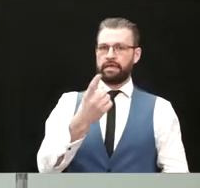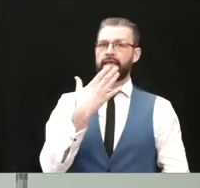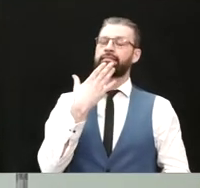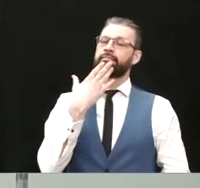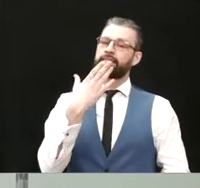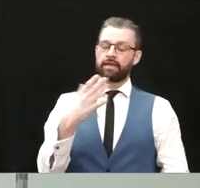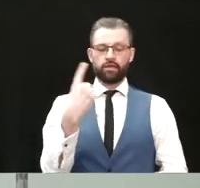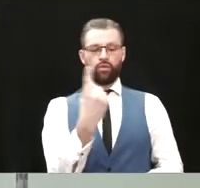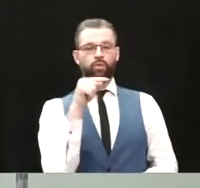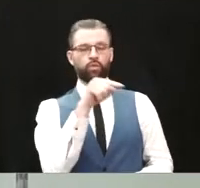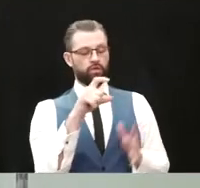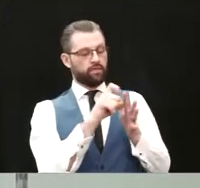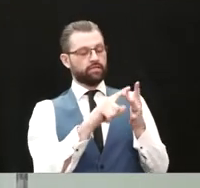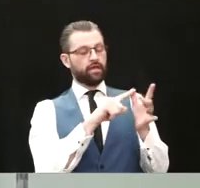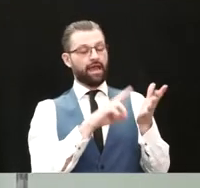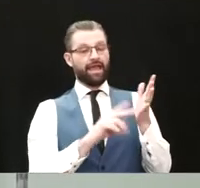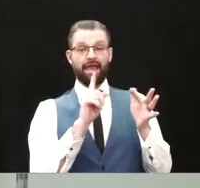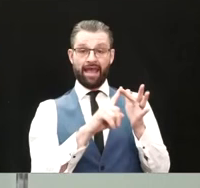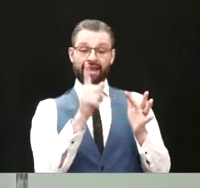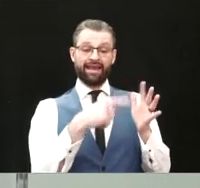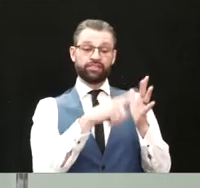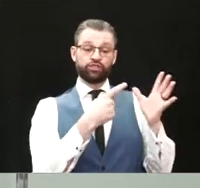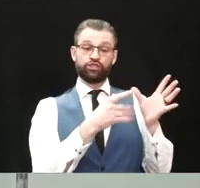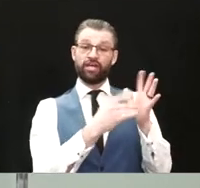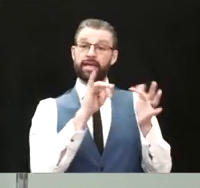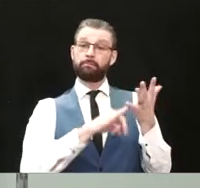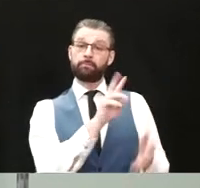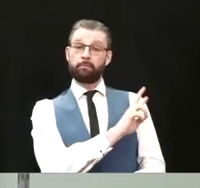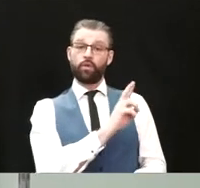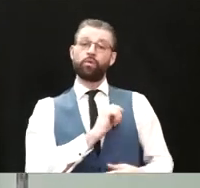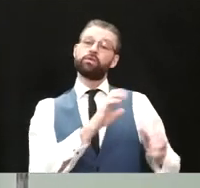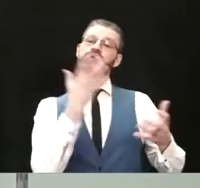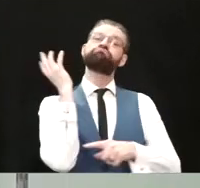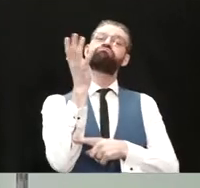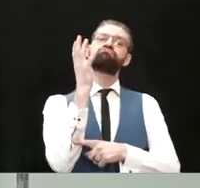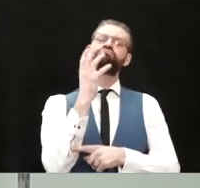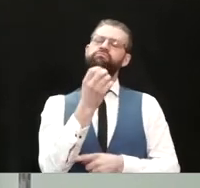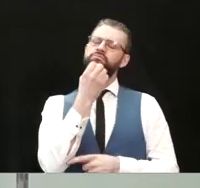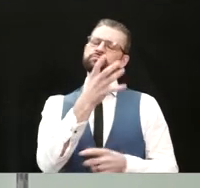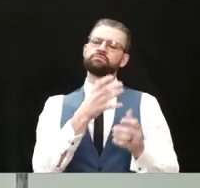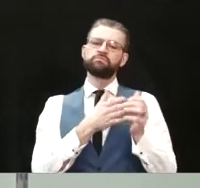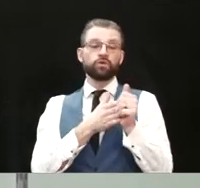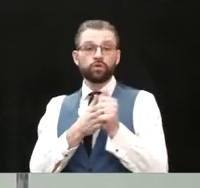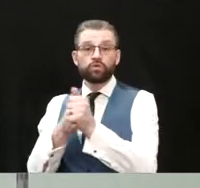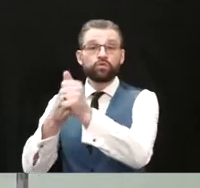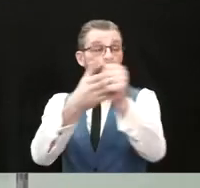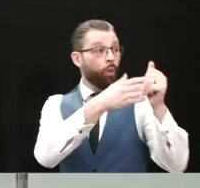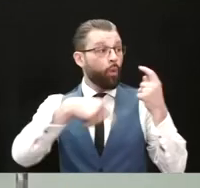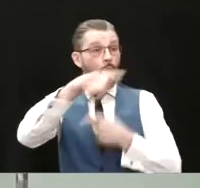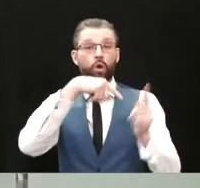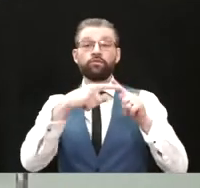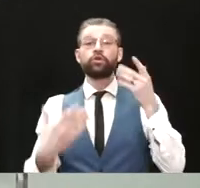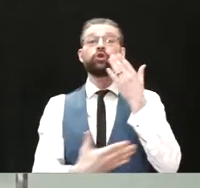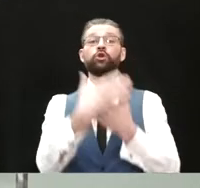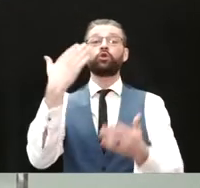to Diane and James for their warm welcome and kind tour of the new